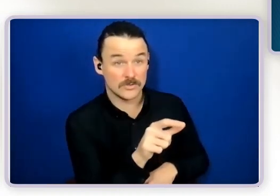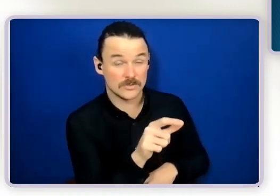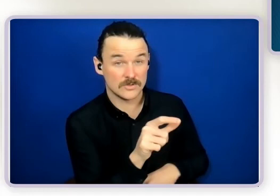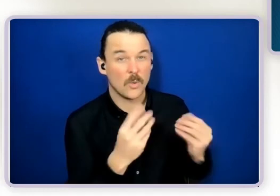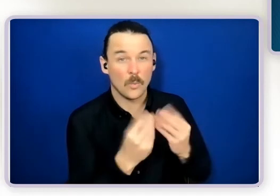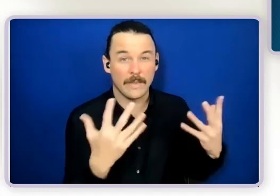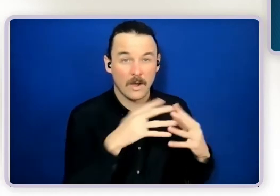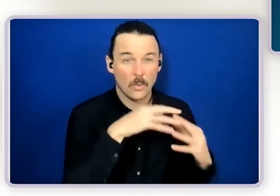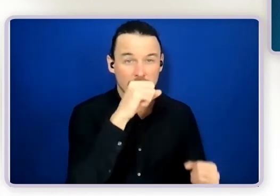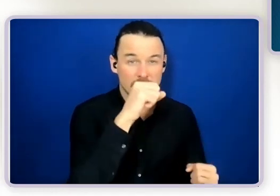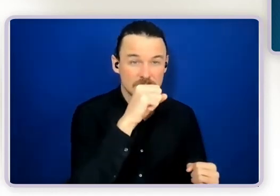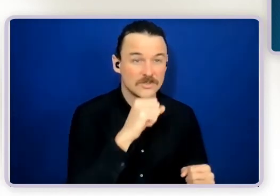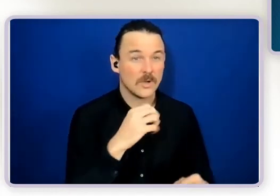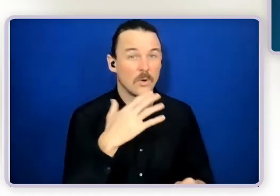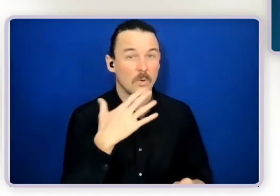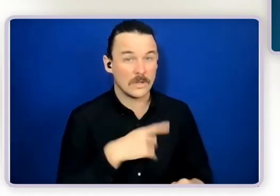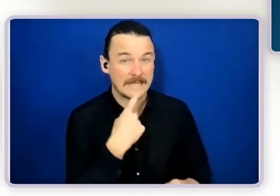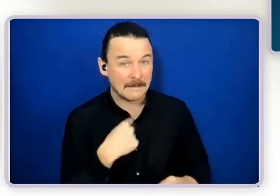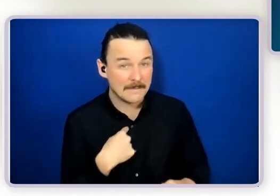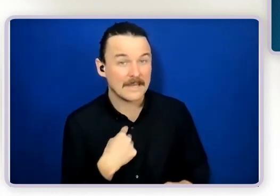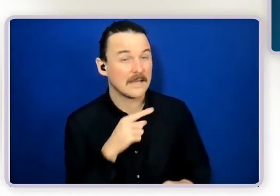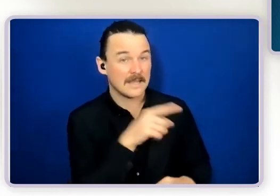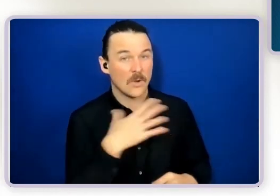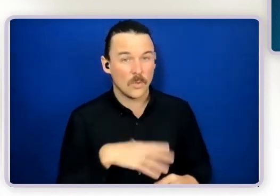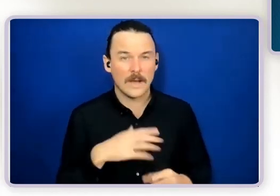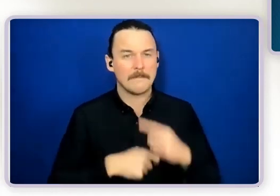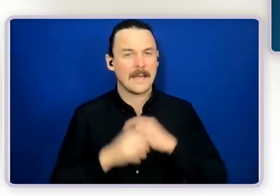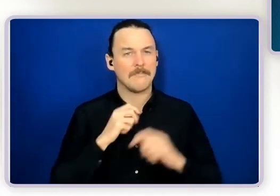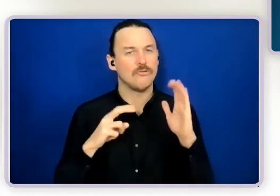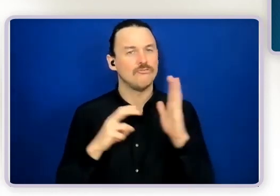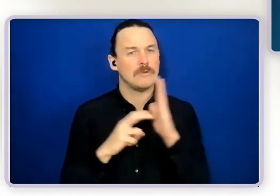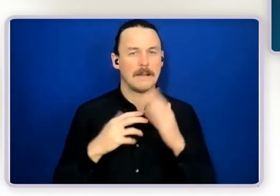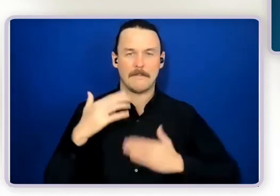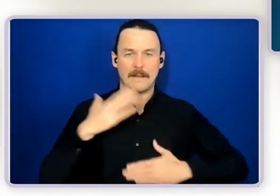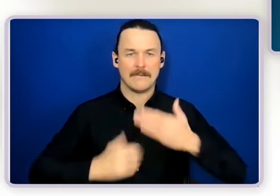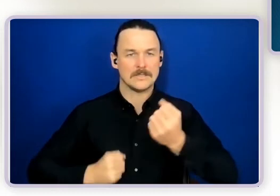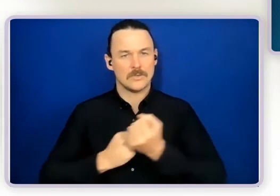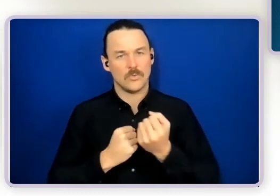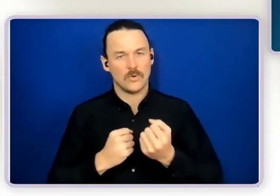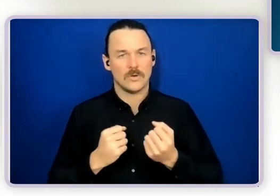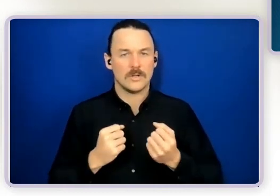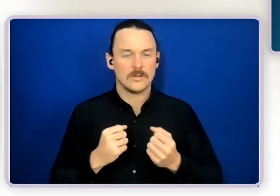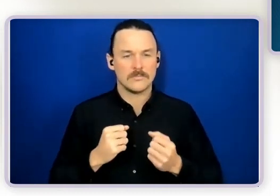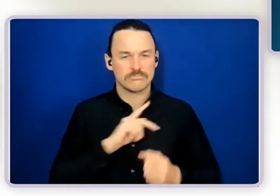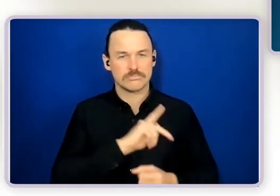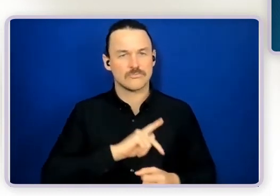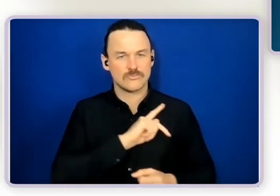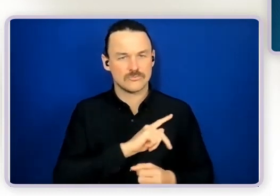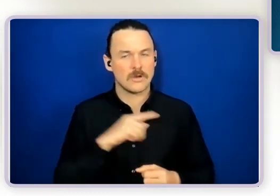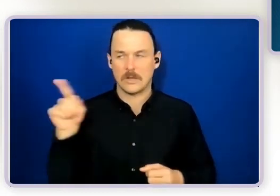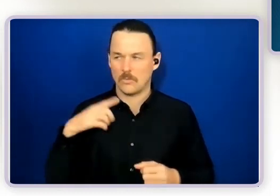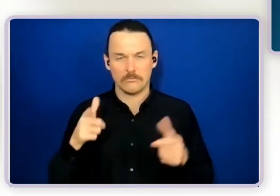a registered behaviour support practitioner in charge of a person with a disability's behaviours, I would want to know that they've